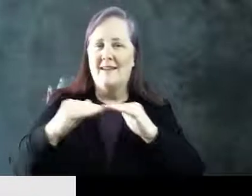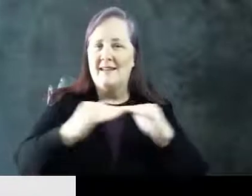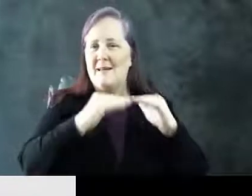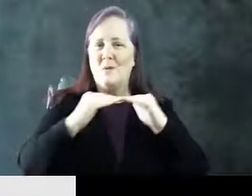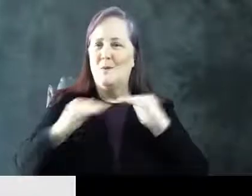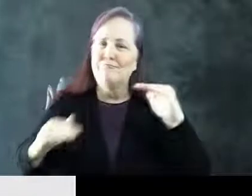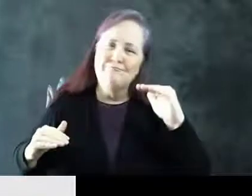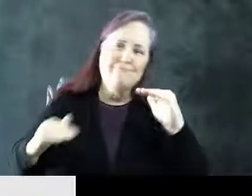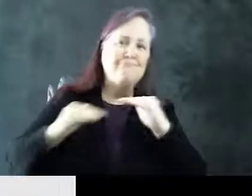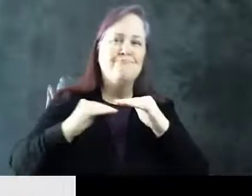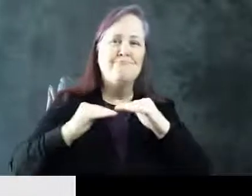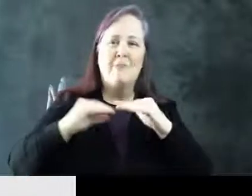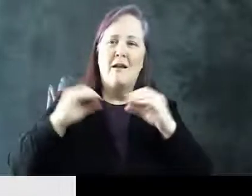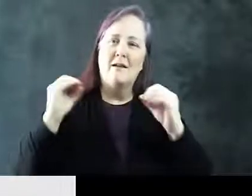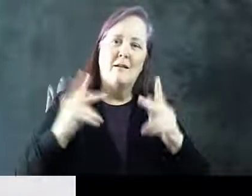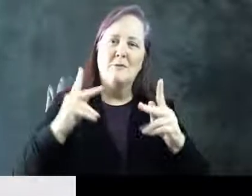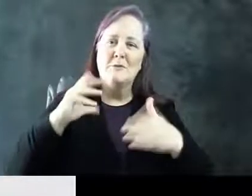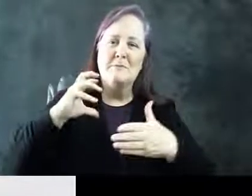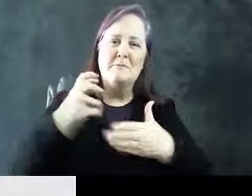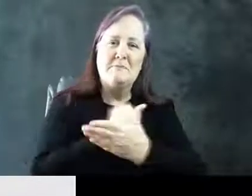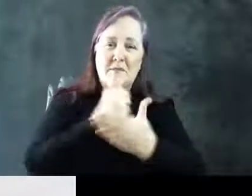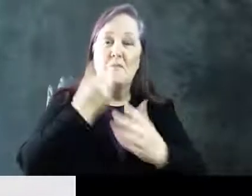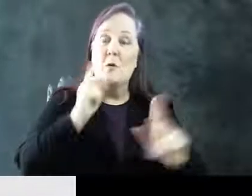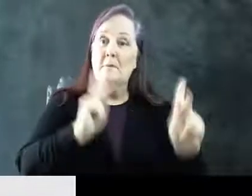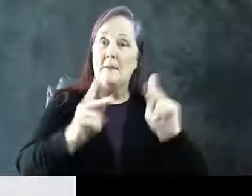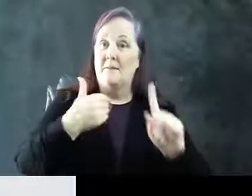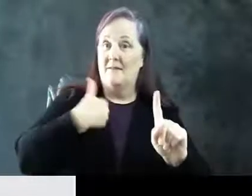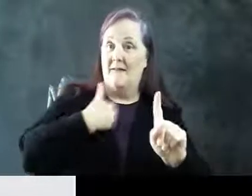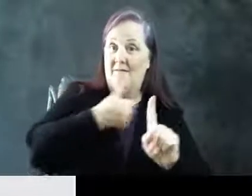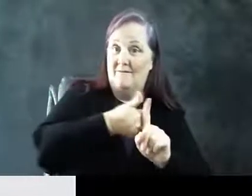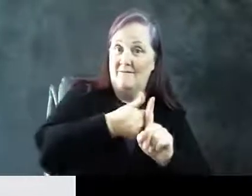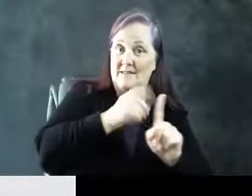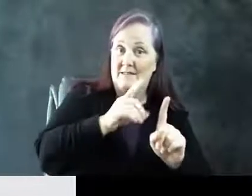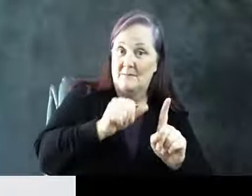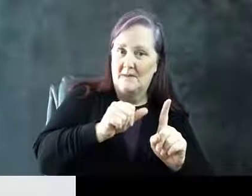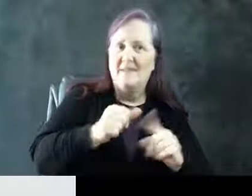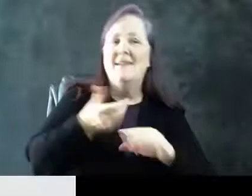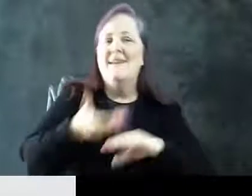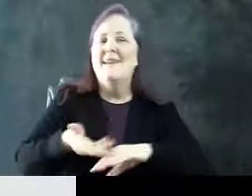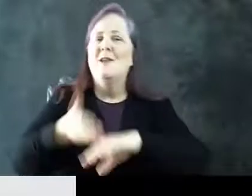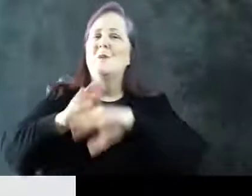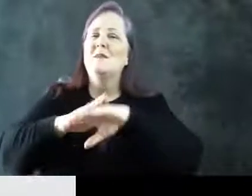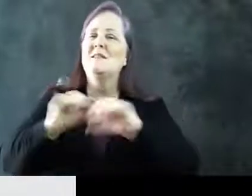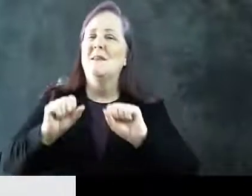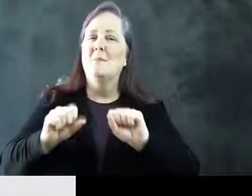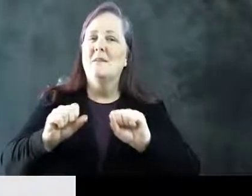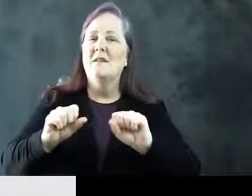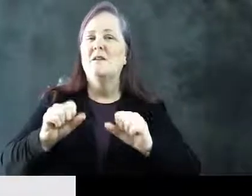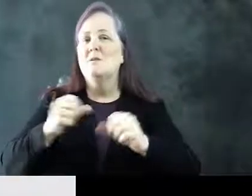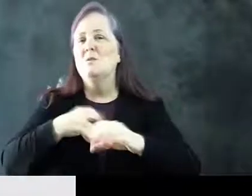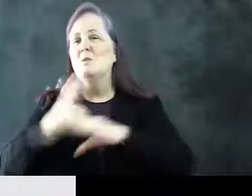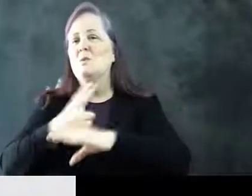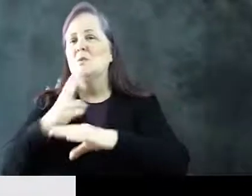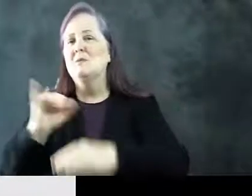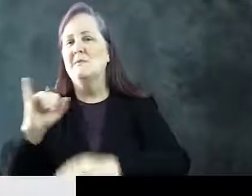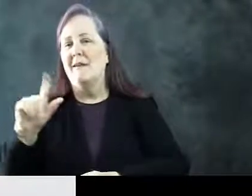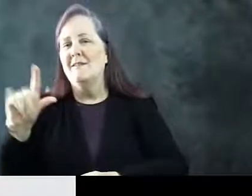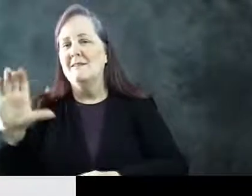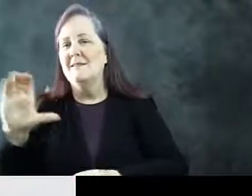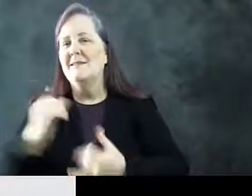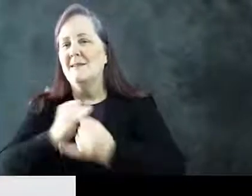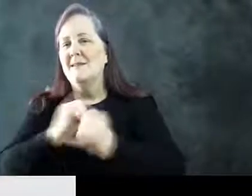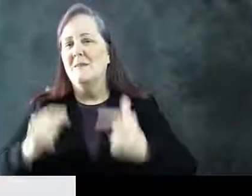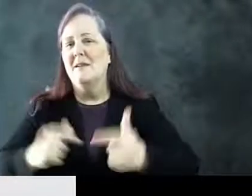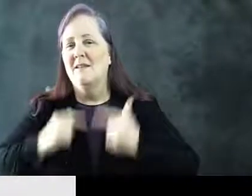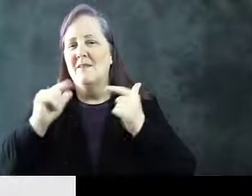for people with disabilities by building the capacity of independent living centers. We do that in a variety of ways through